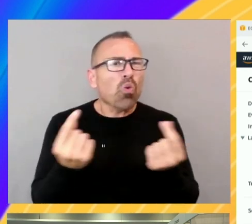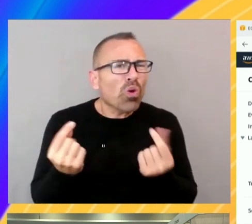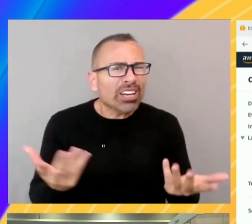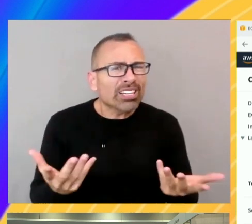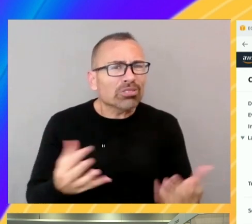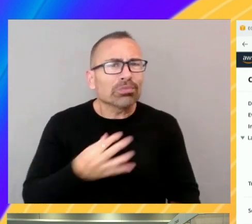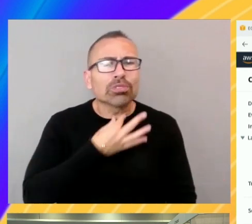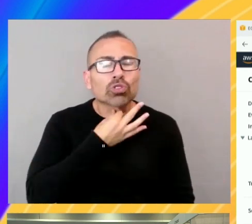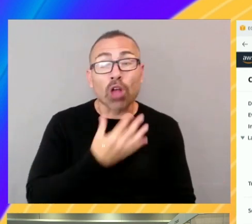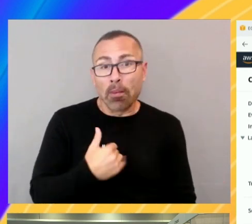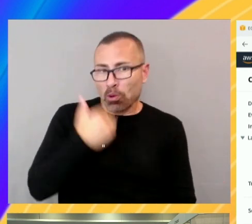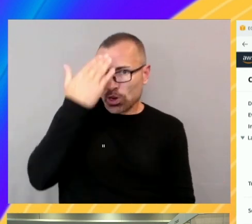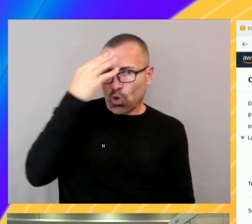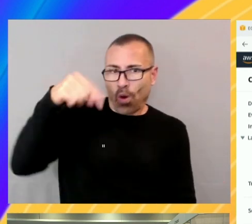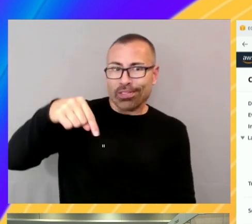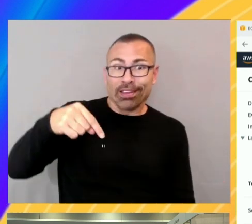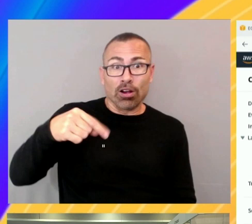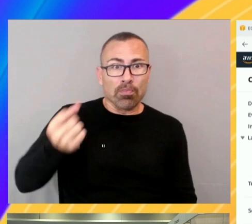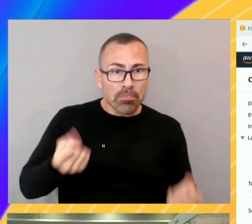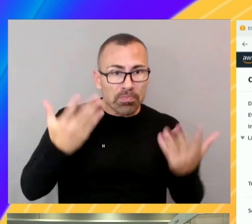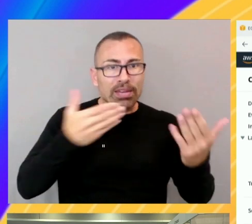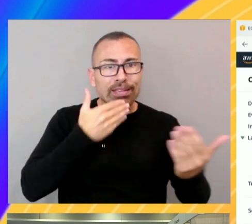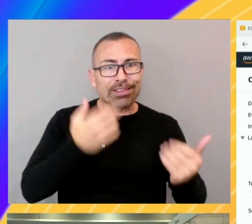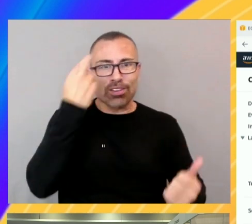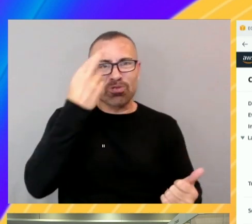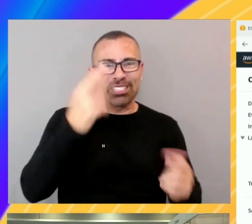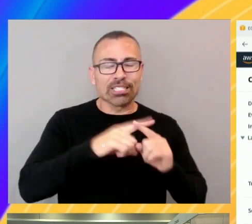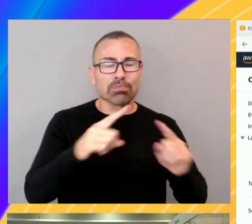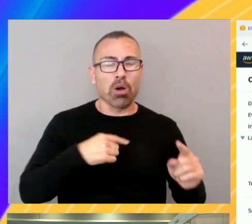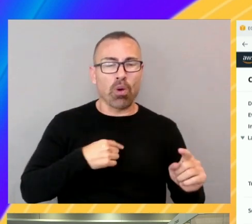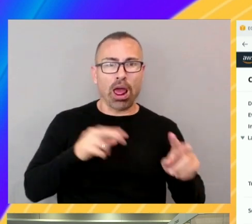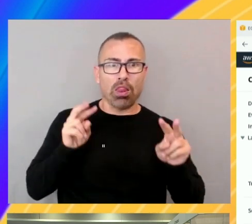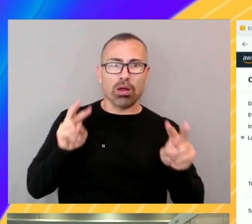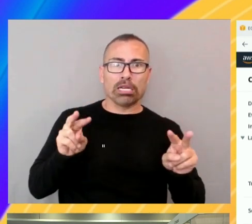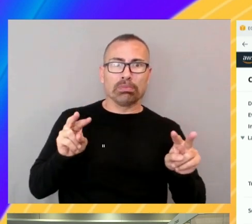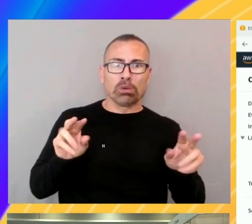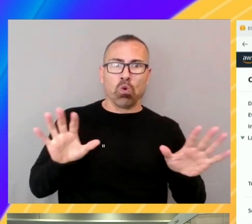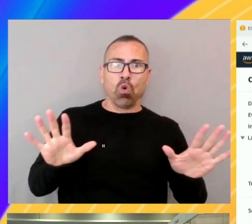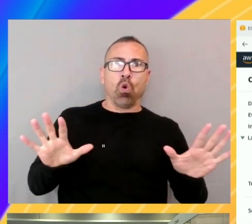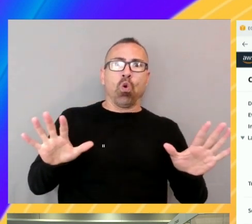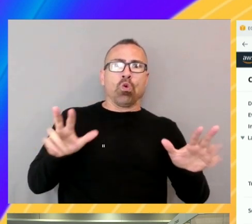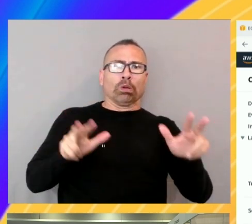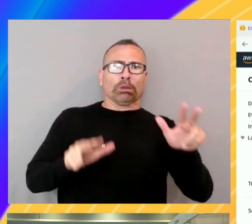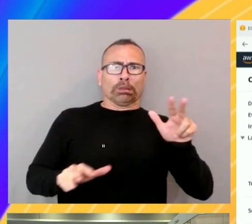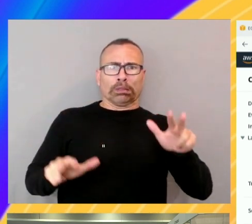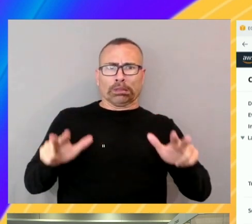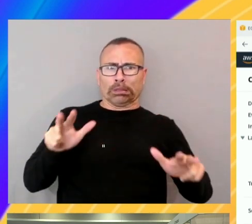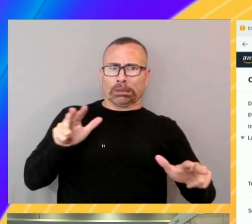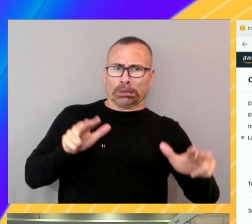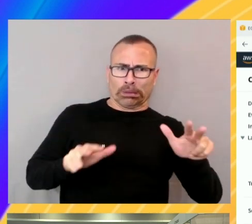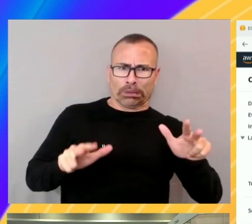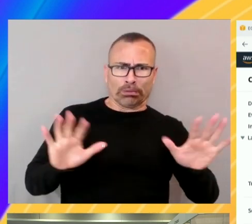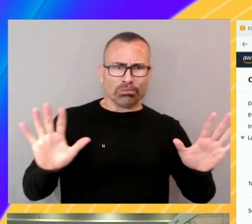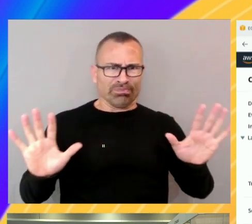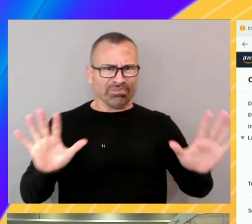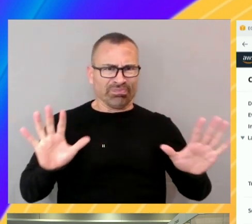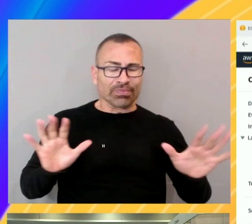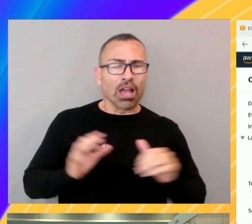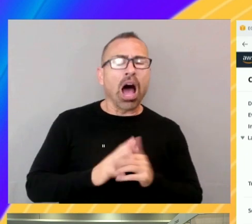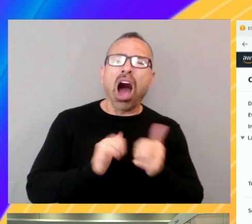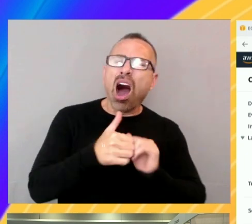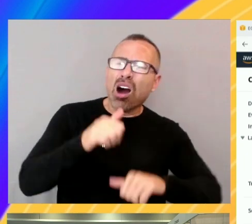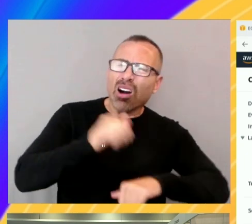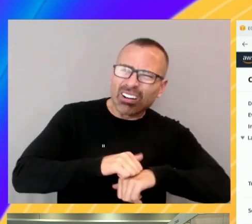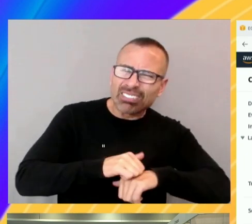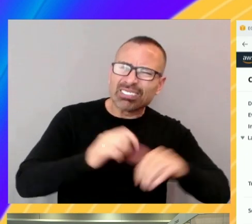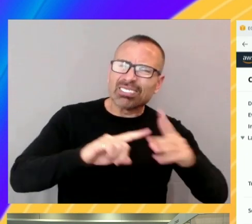you would want to do this, but it is a little daunting to say, oh, we're gonna move. How hard is it to get started with CloudTrail Lake, and what do you